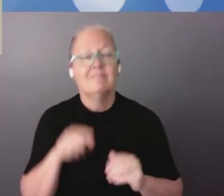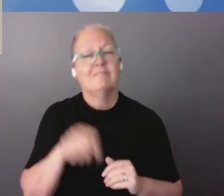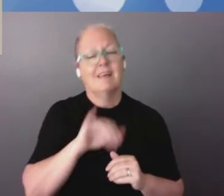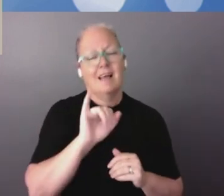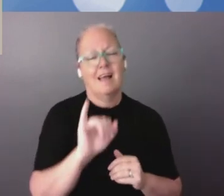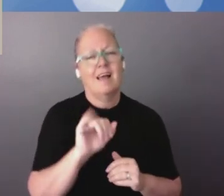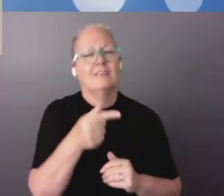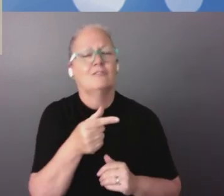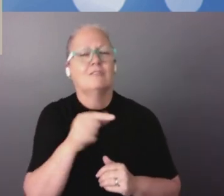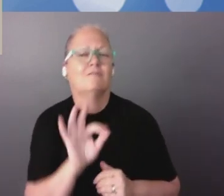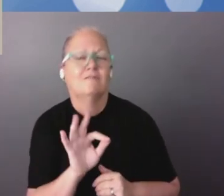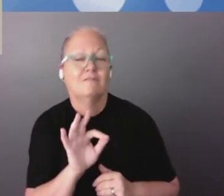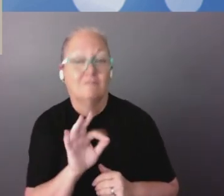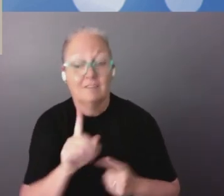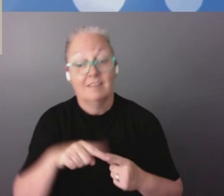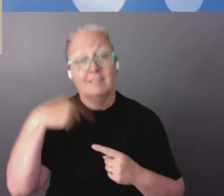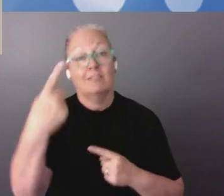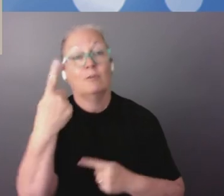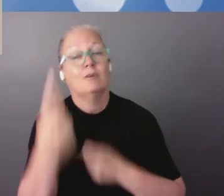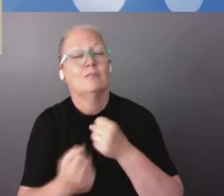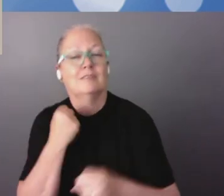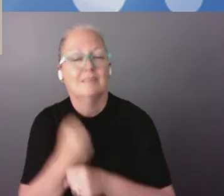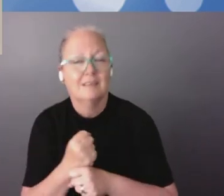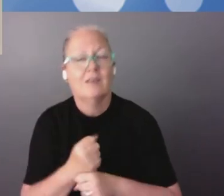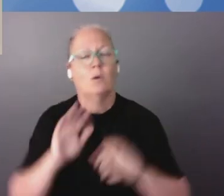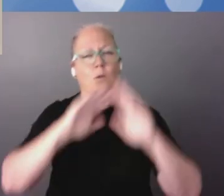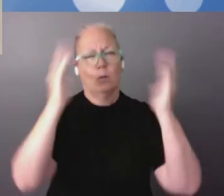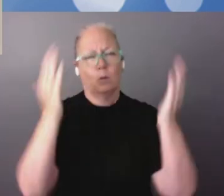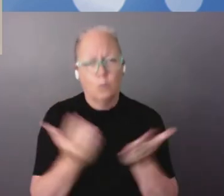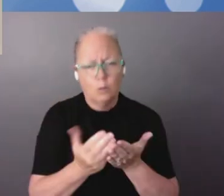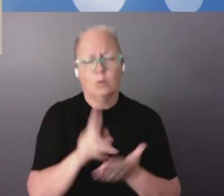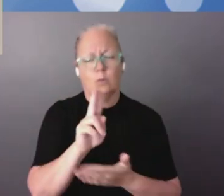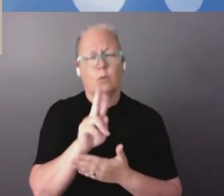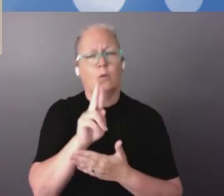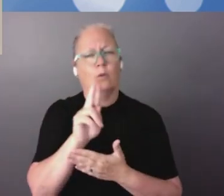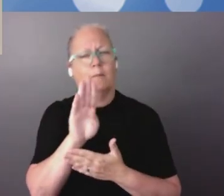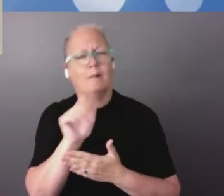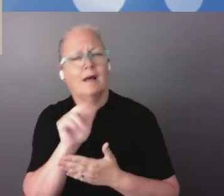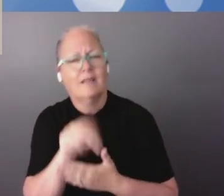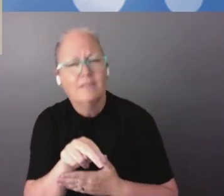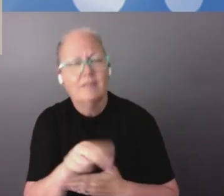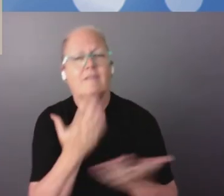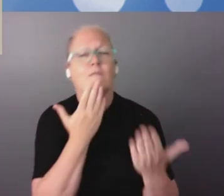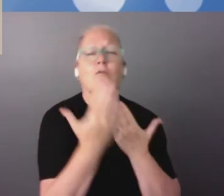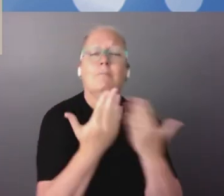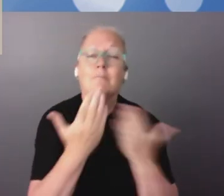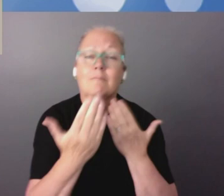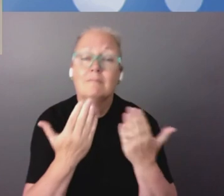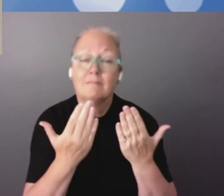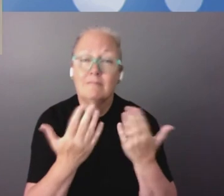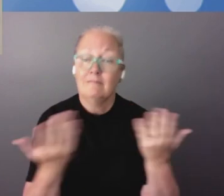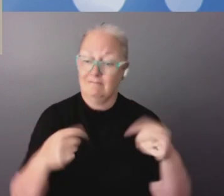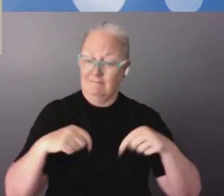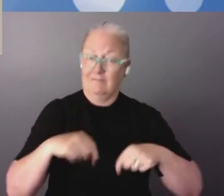be hosting the participants of the World Urban Forum. This shows how important Katowice has become on the